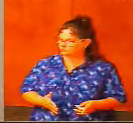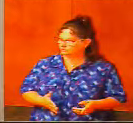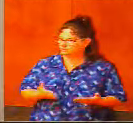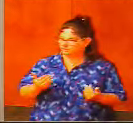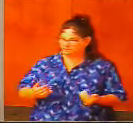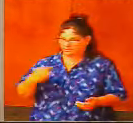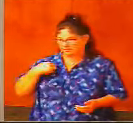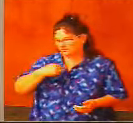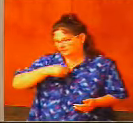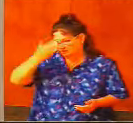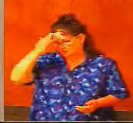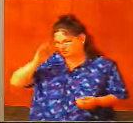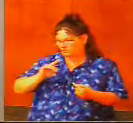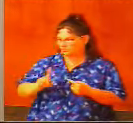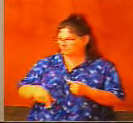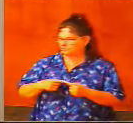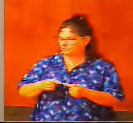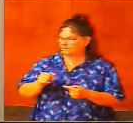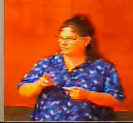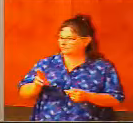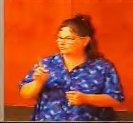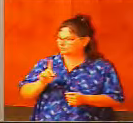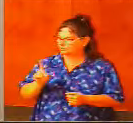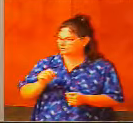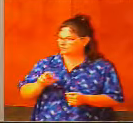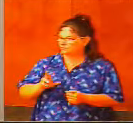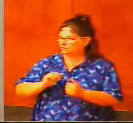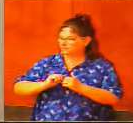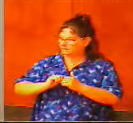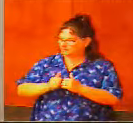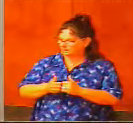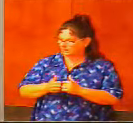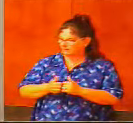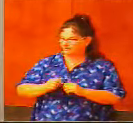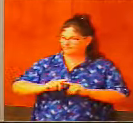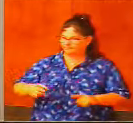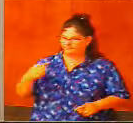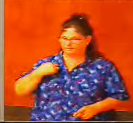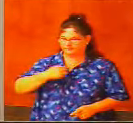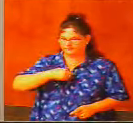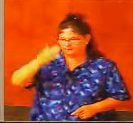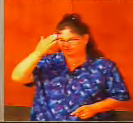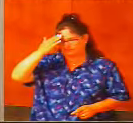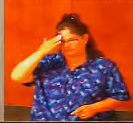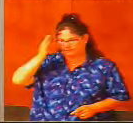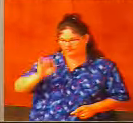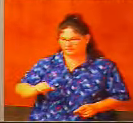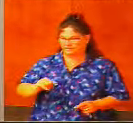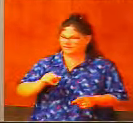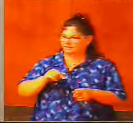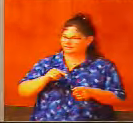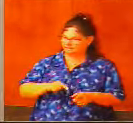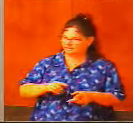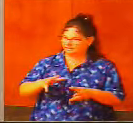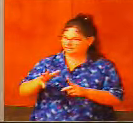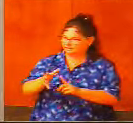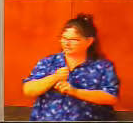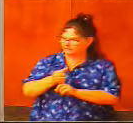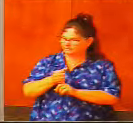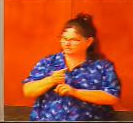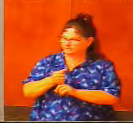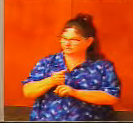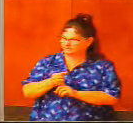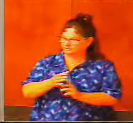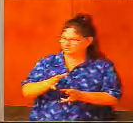Now, we don't know when or where or how, but we do know that Barabbas had been captured